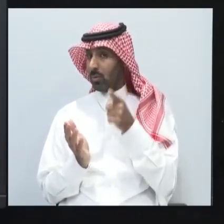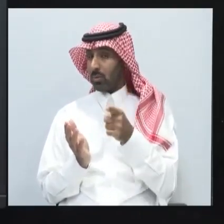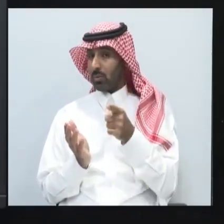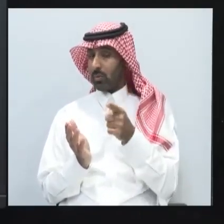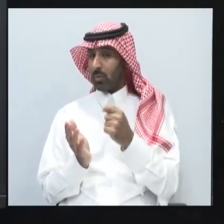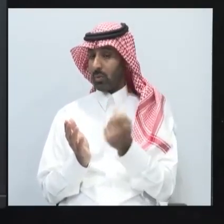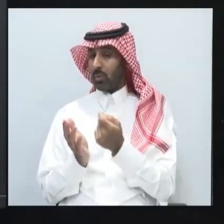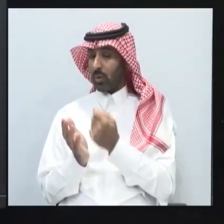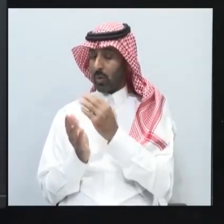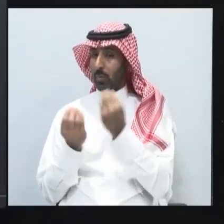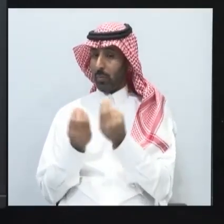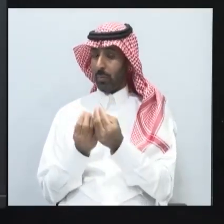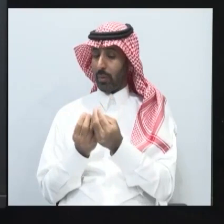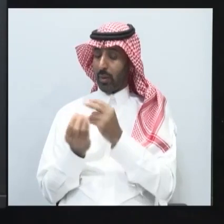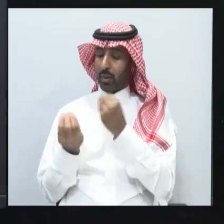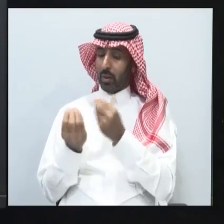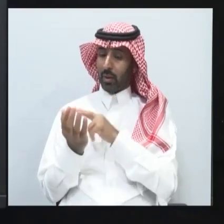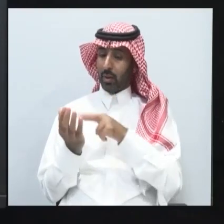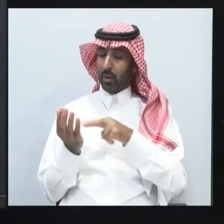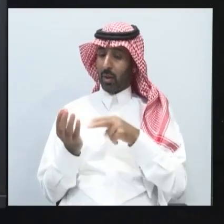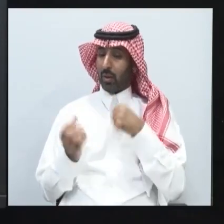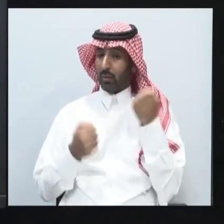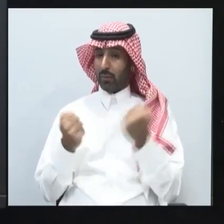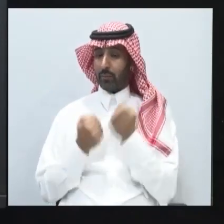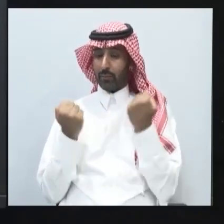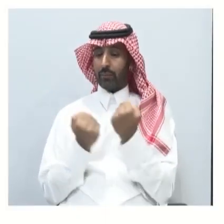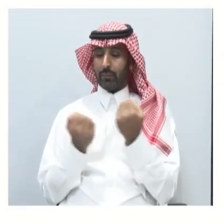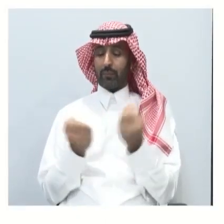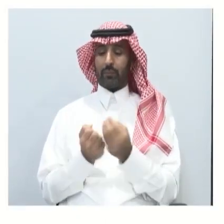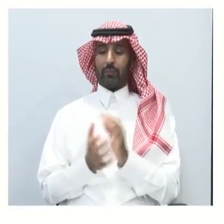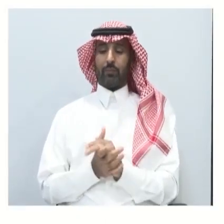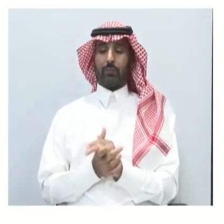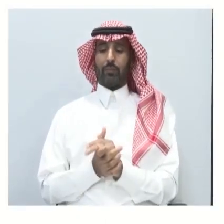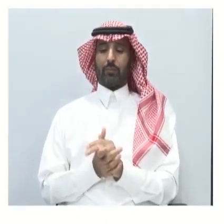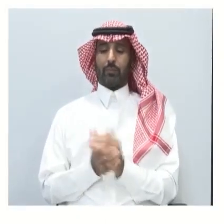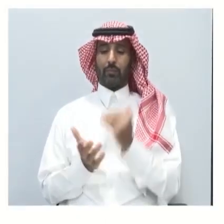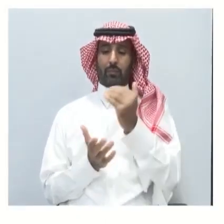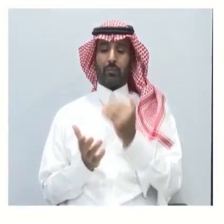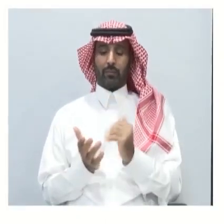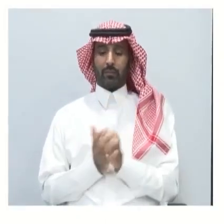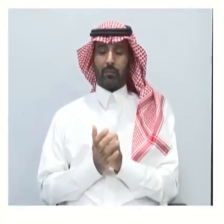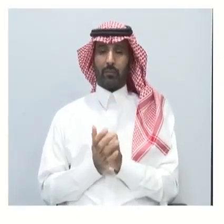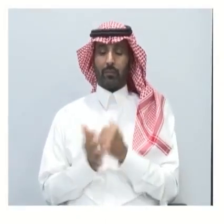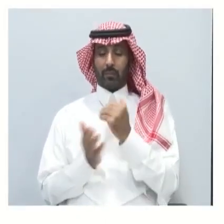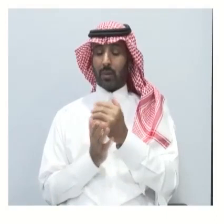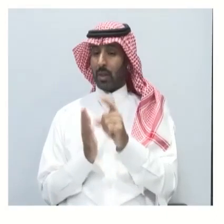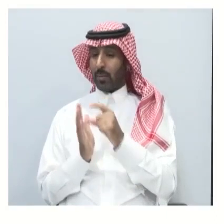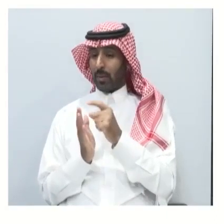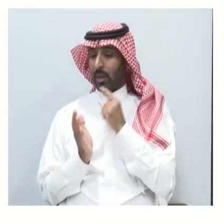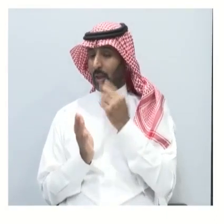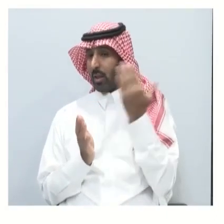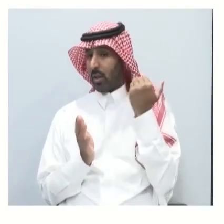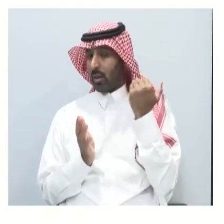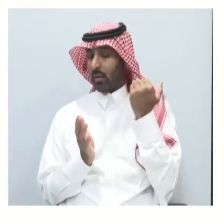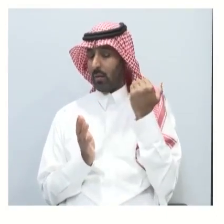you read with me. We had different tasks that we did within the text here. Now the basic thing that